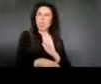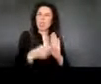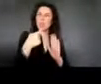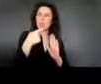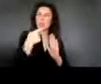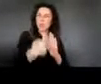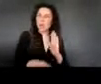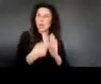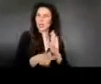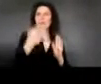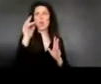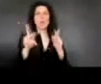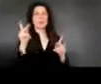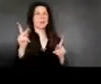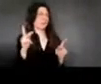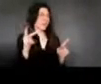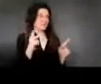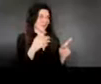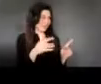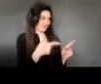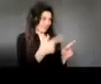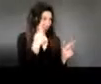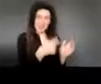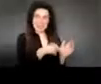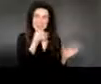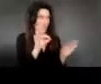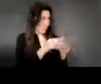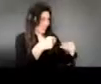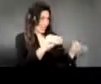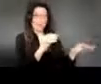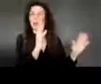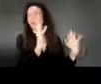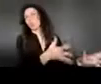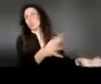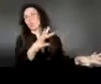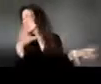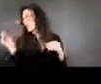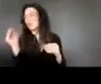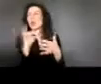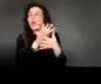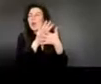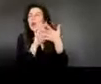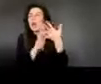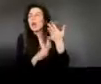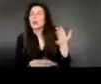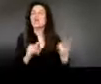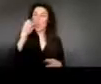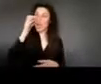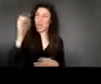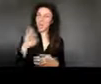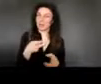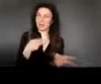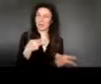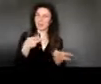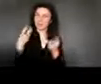wasn't worth it to sell them because they weren't worth selling. So I think this idea of extraction is important because